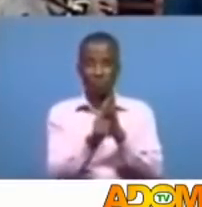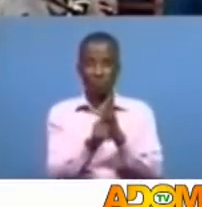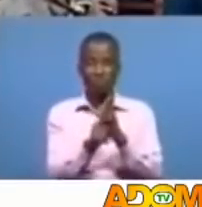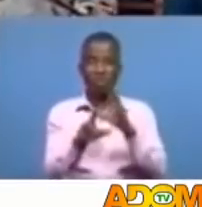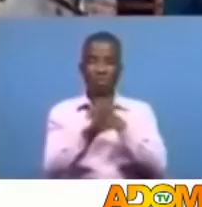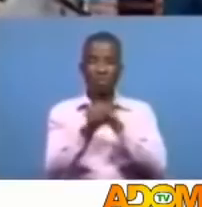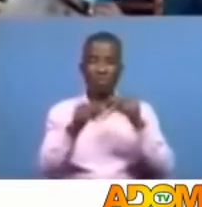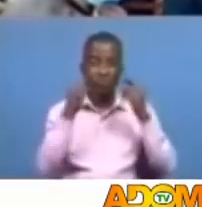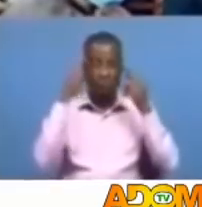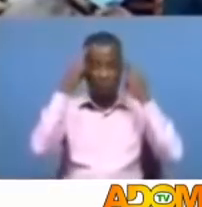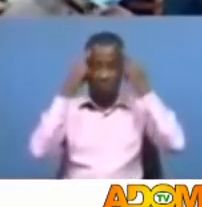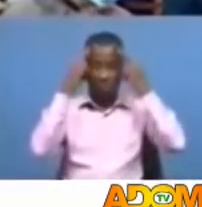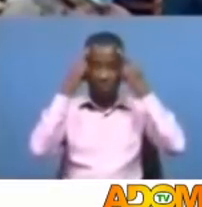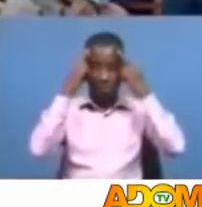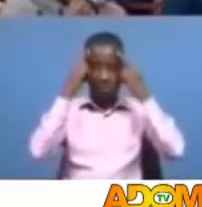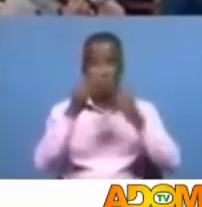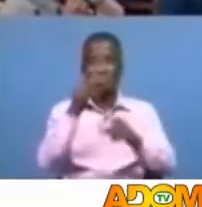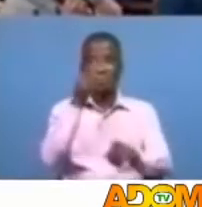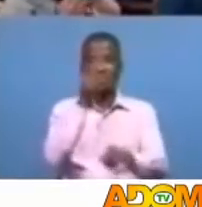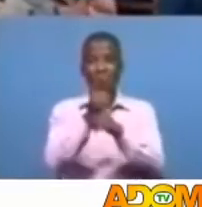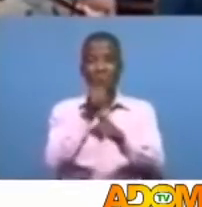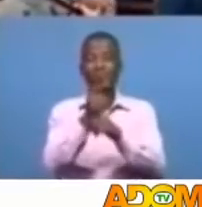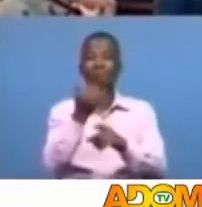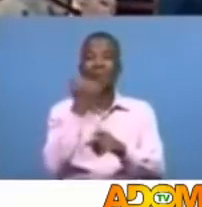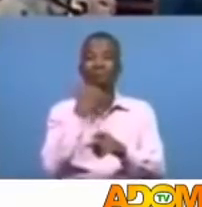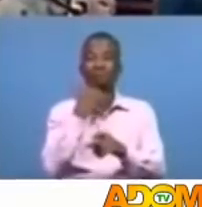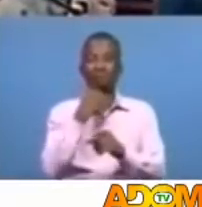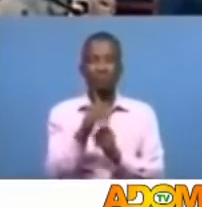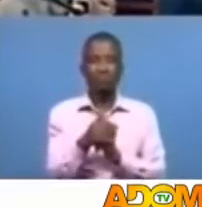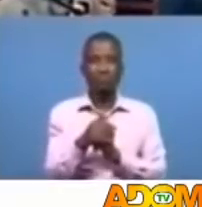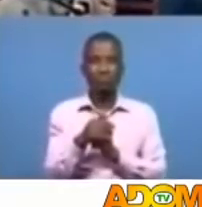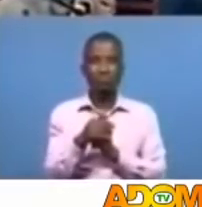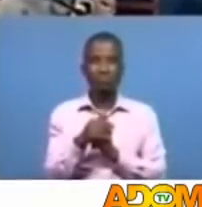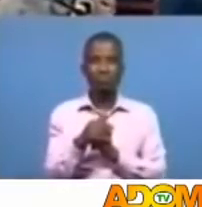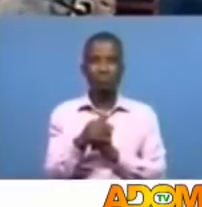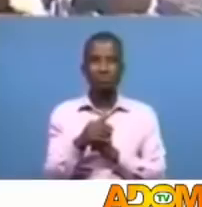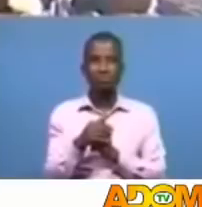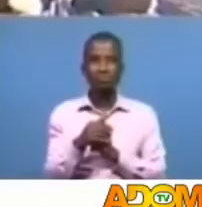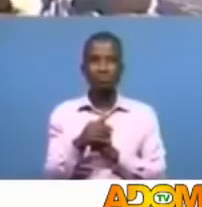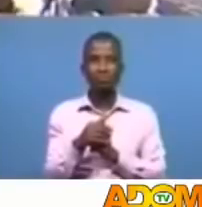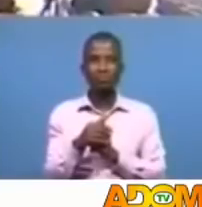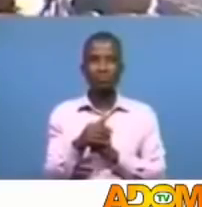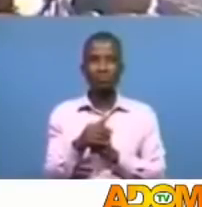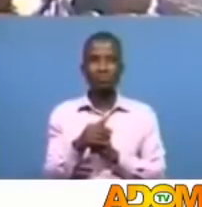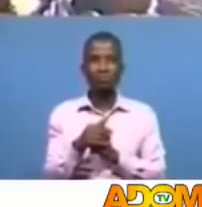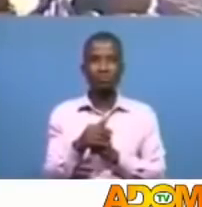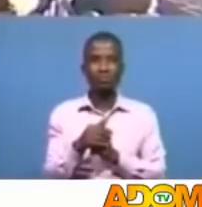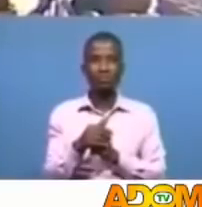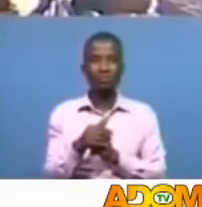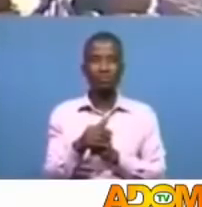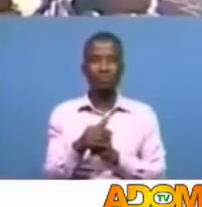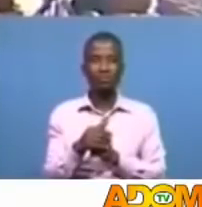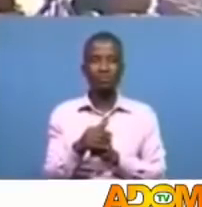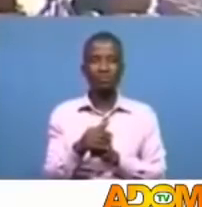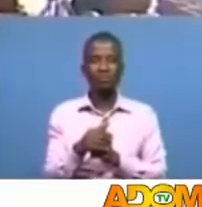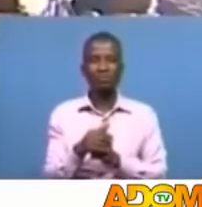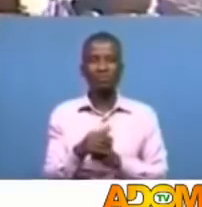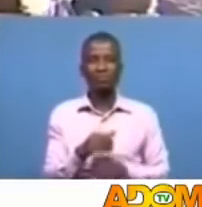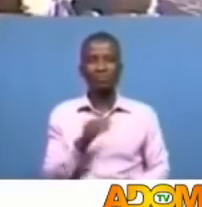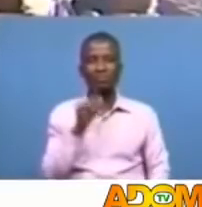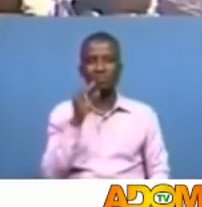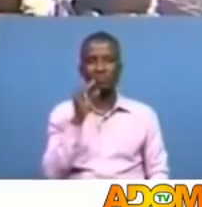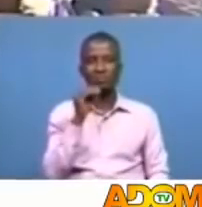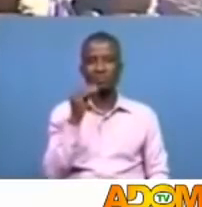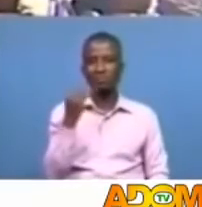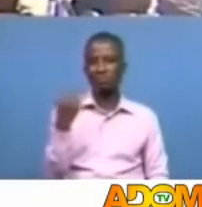No reason for miscarriage of justice to be a further ground. Different from, I'm sorry,